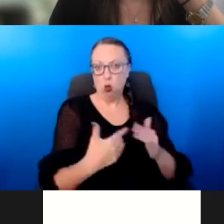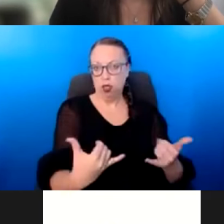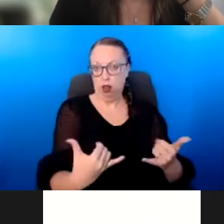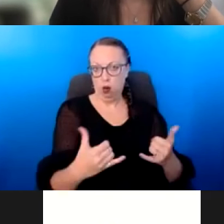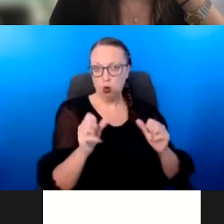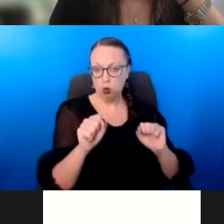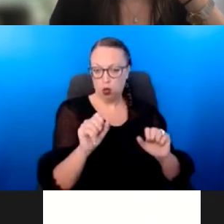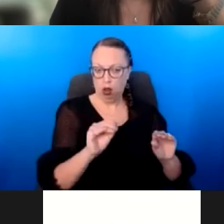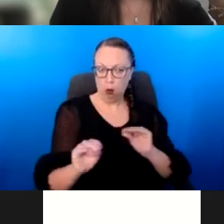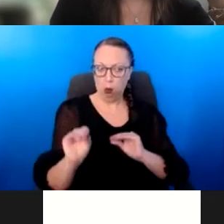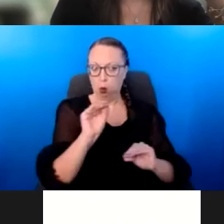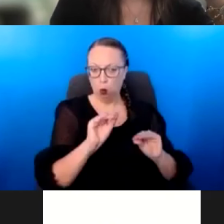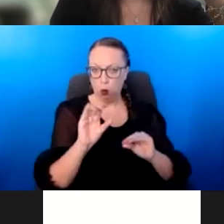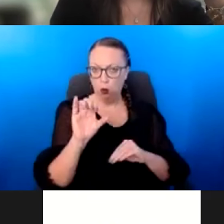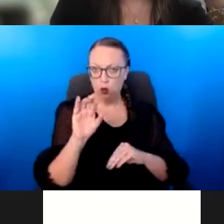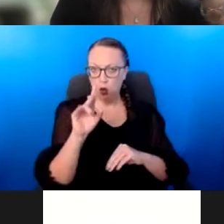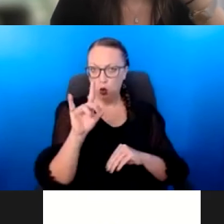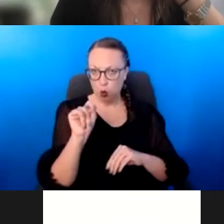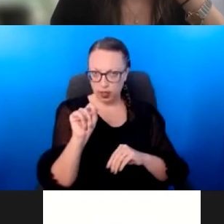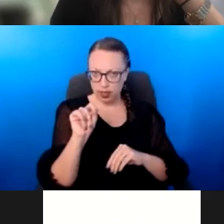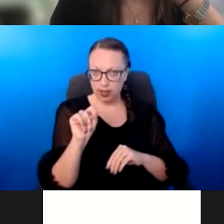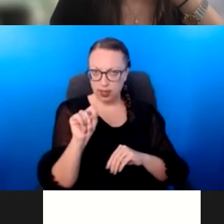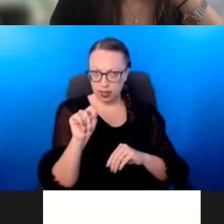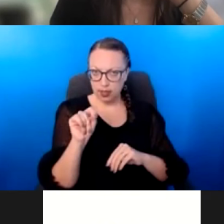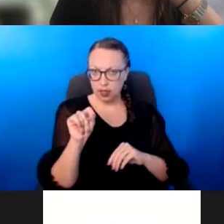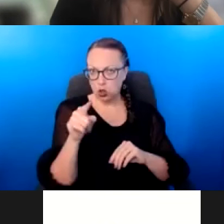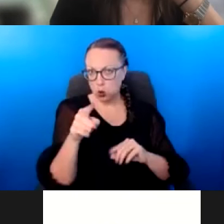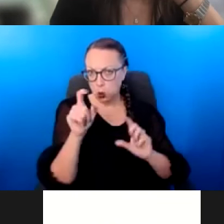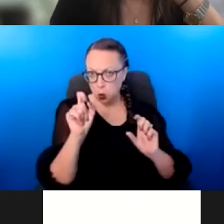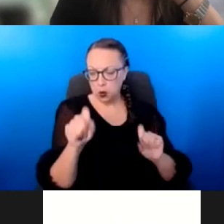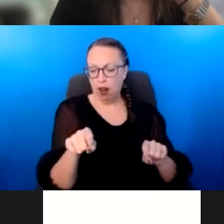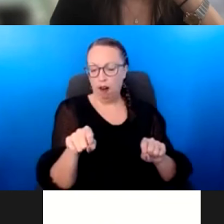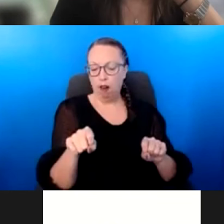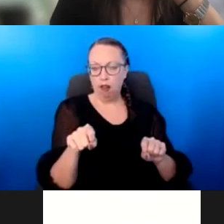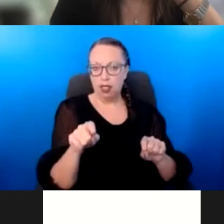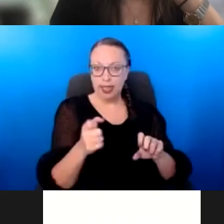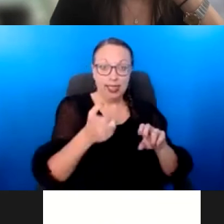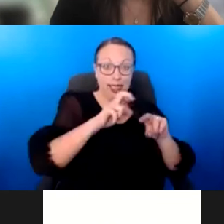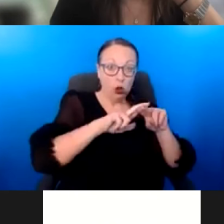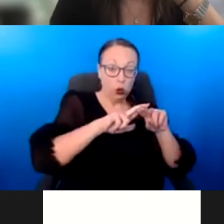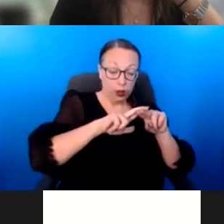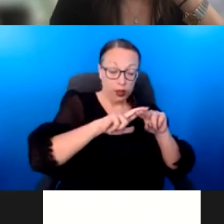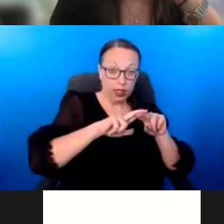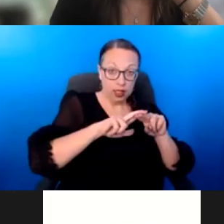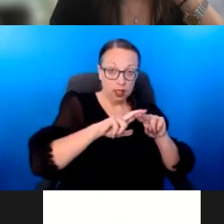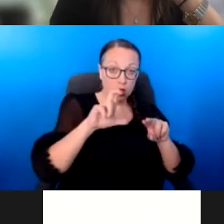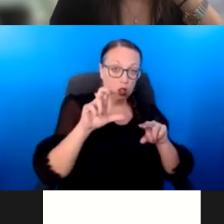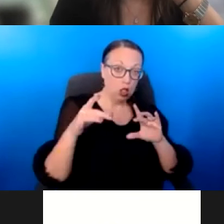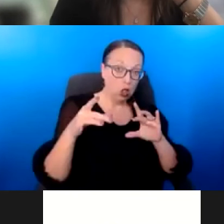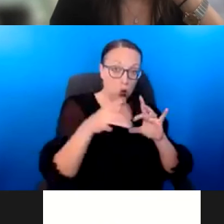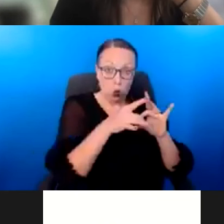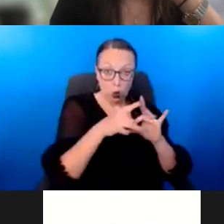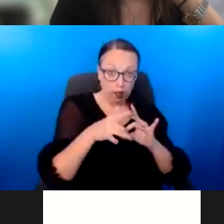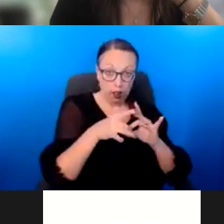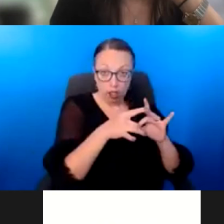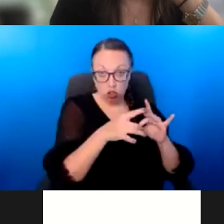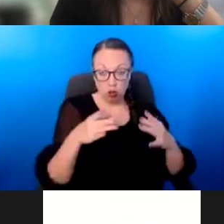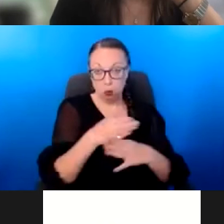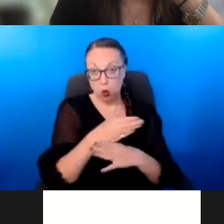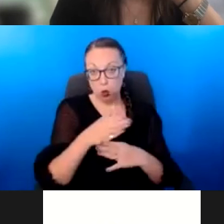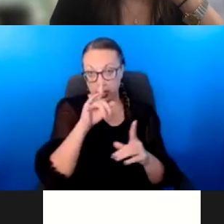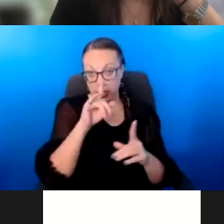actually move the circuits around in the sense that you can increase the correlation between target